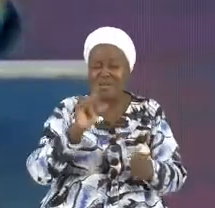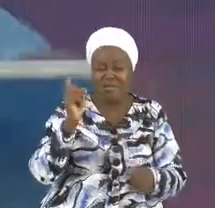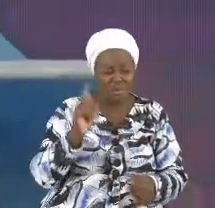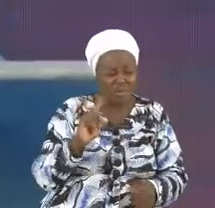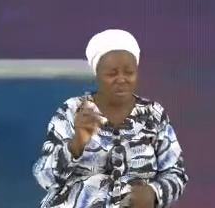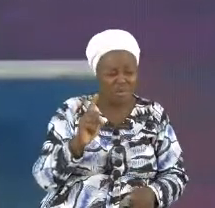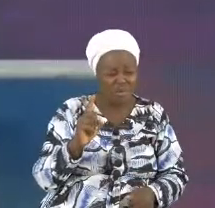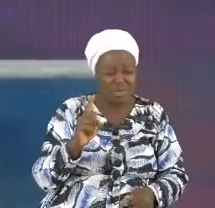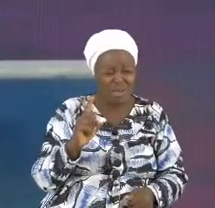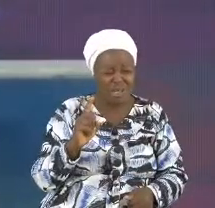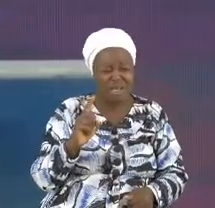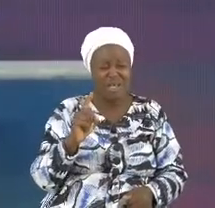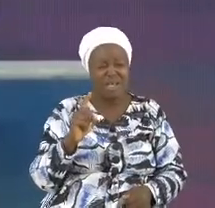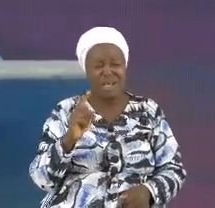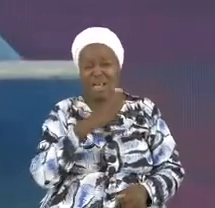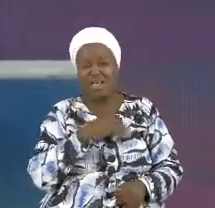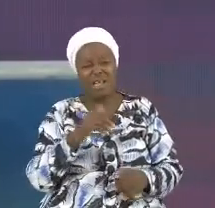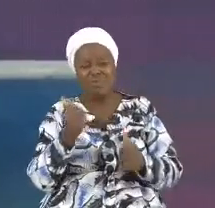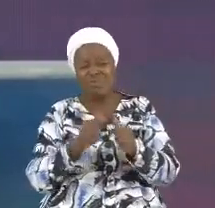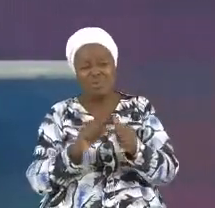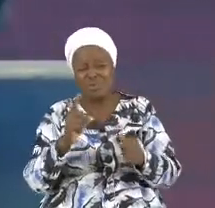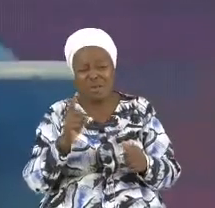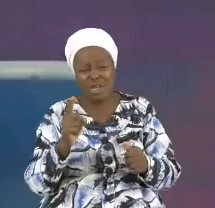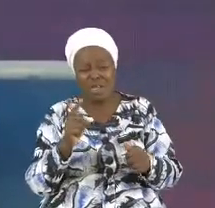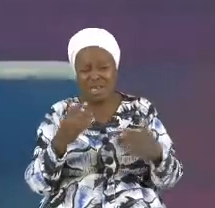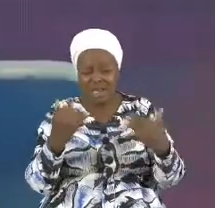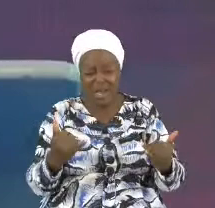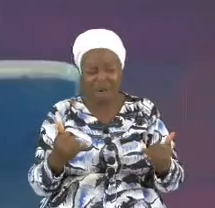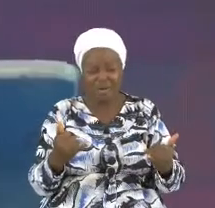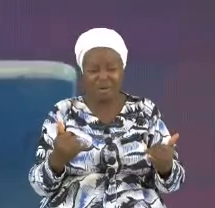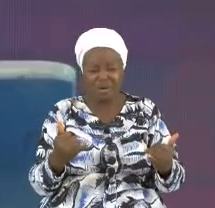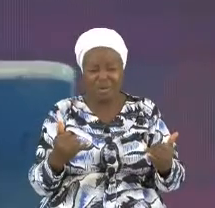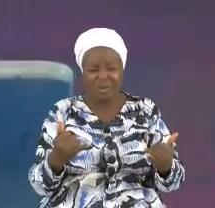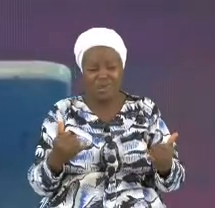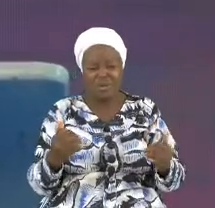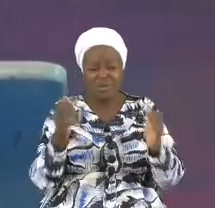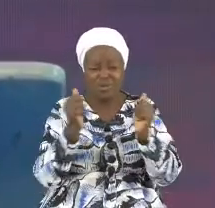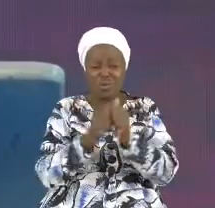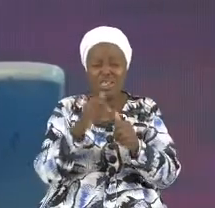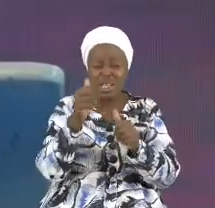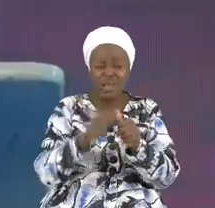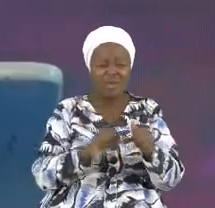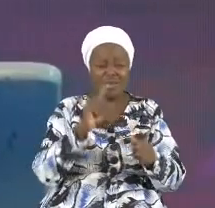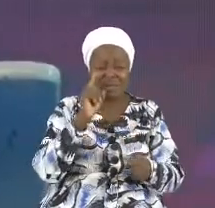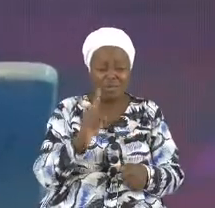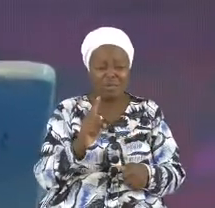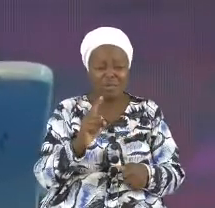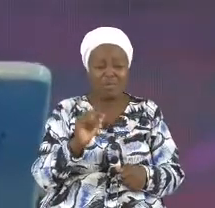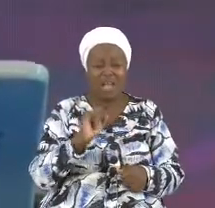YouTube and Zoom, everywhere with everyone, I release your